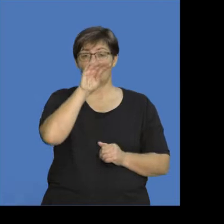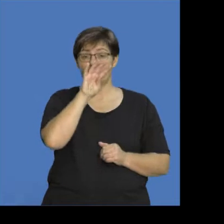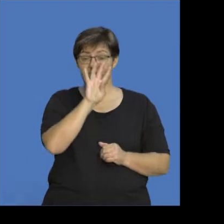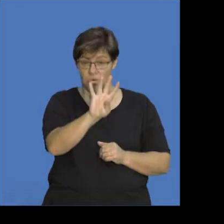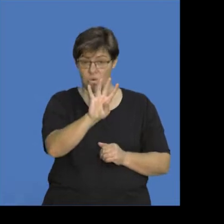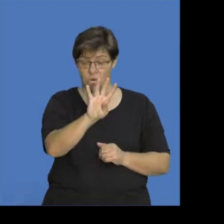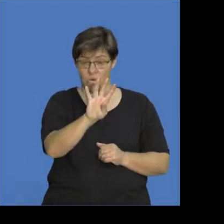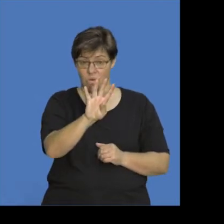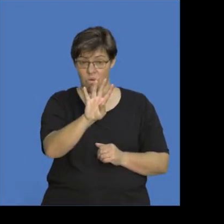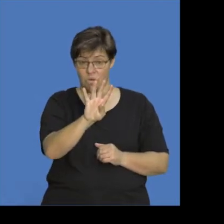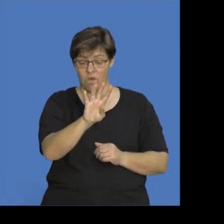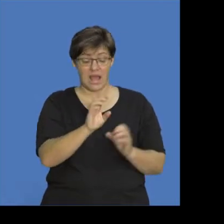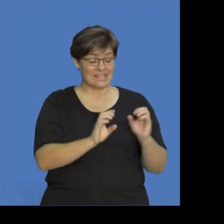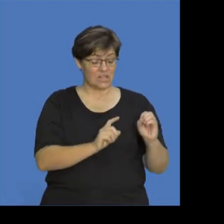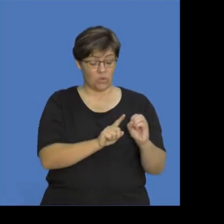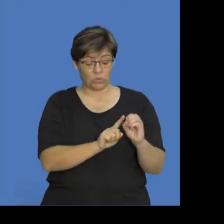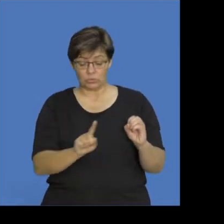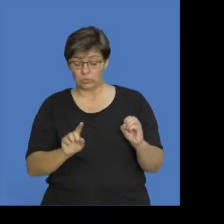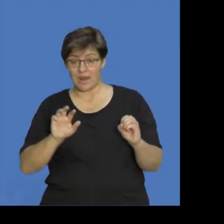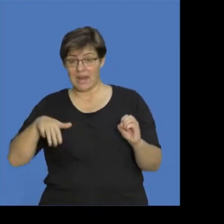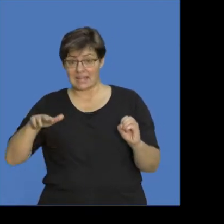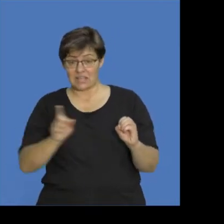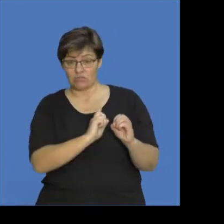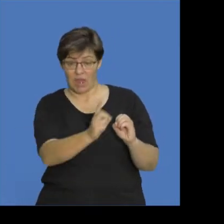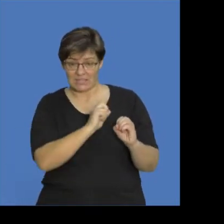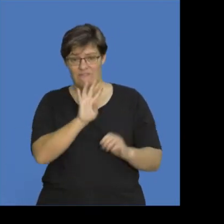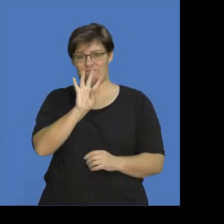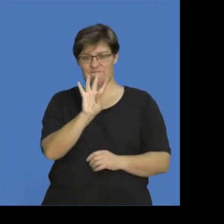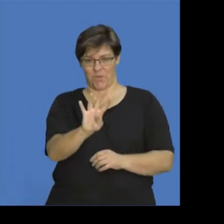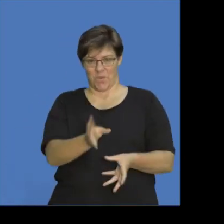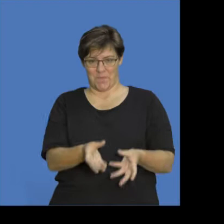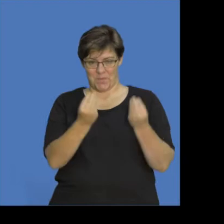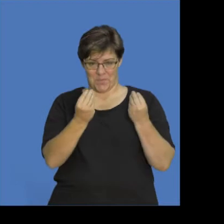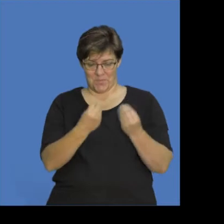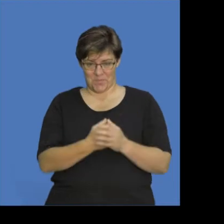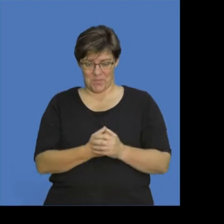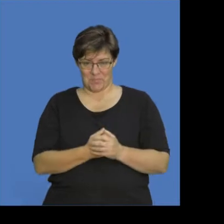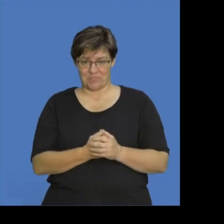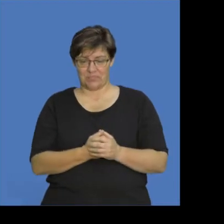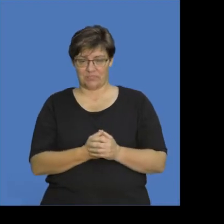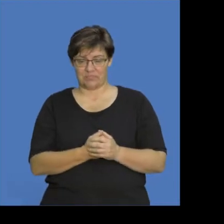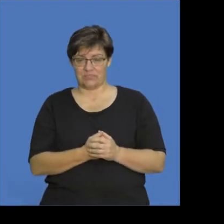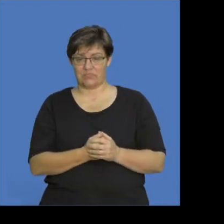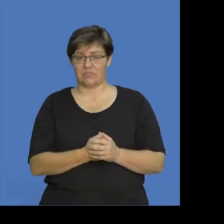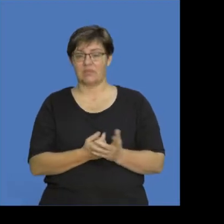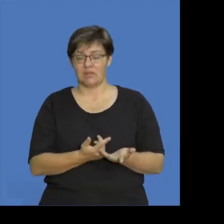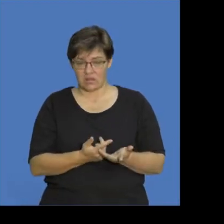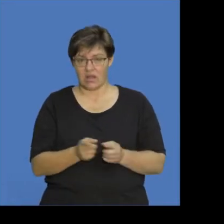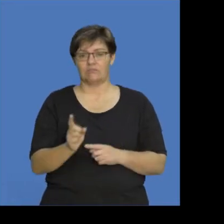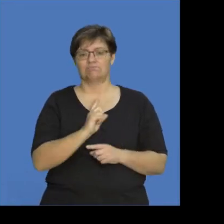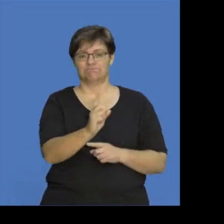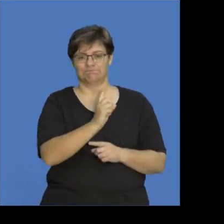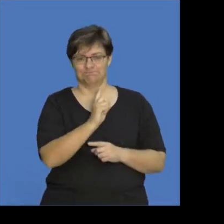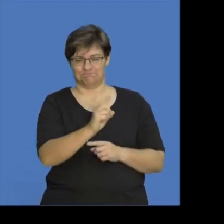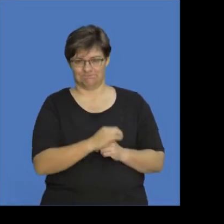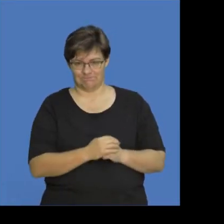4 tallies between 0 and 19. Between 0 and 19,